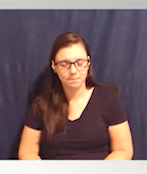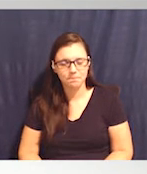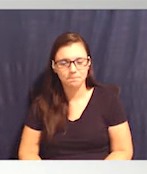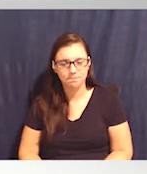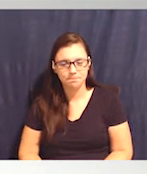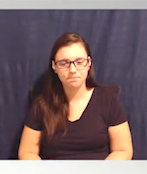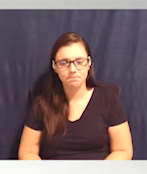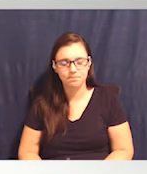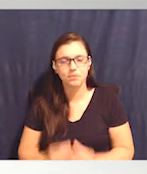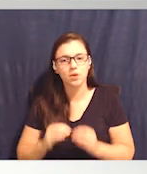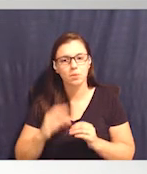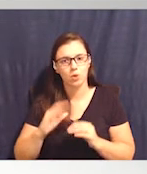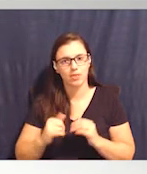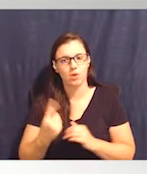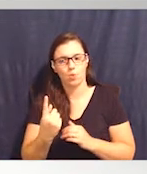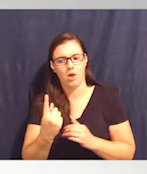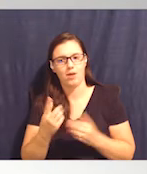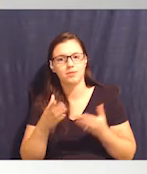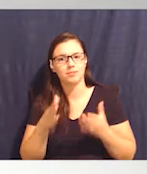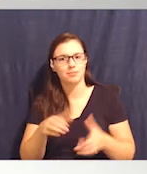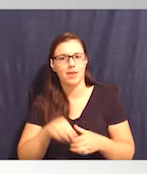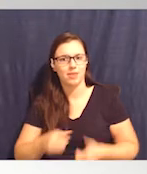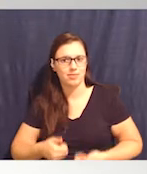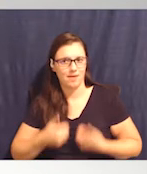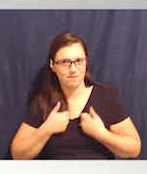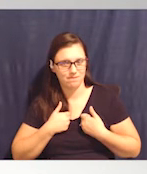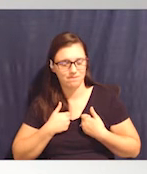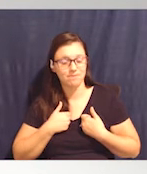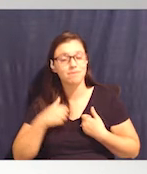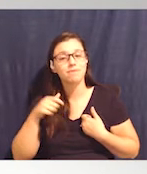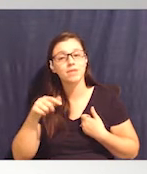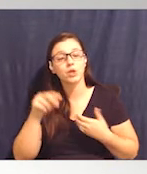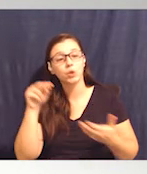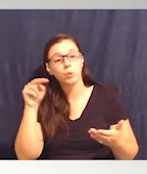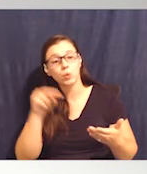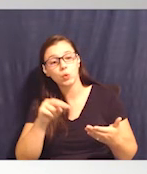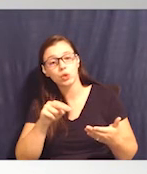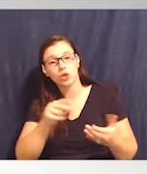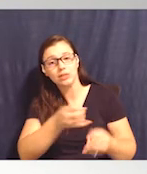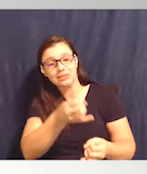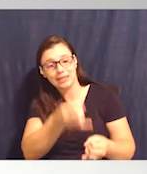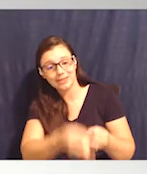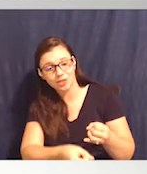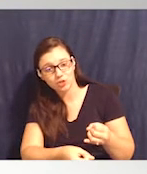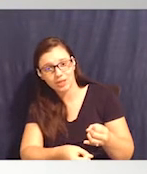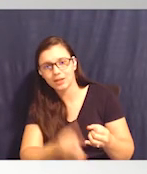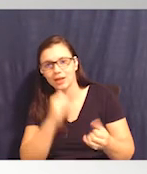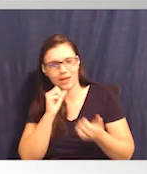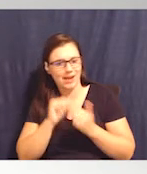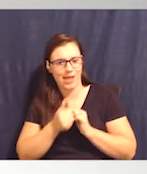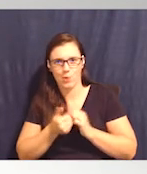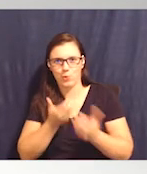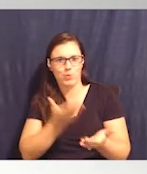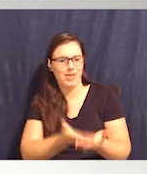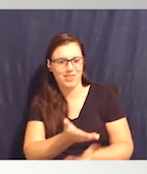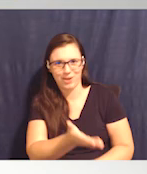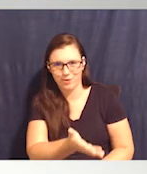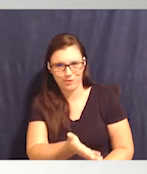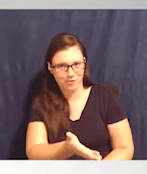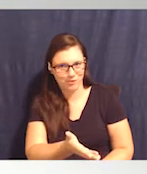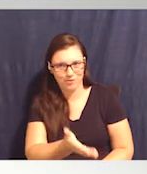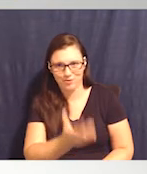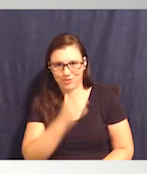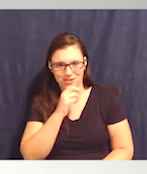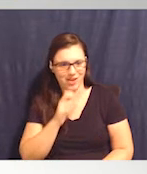path in life. You look to the destination, not how you get here, not how you get there. For